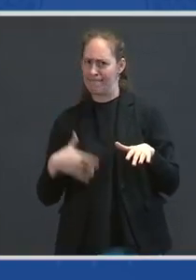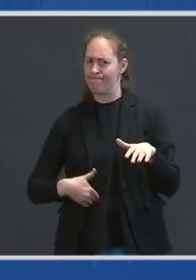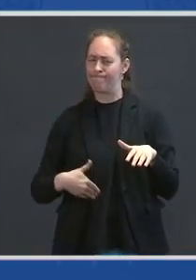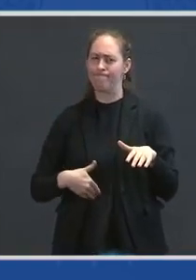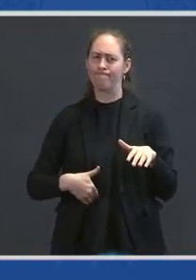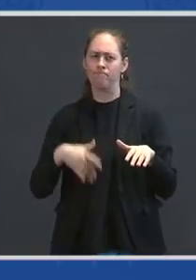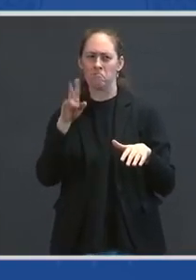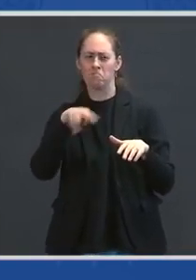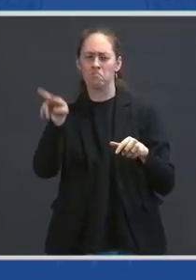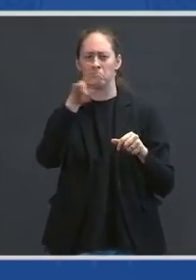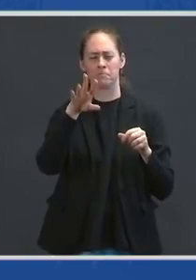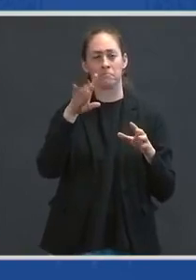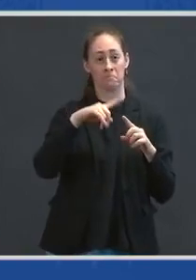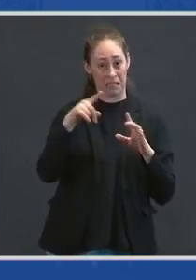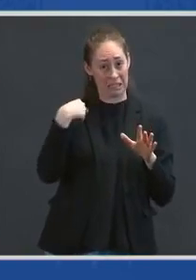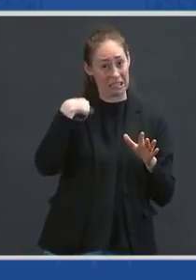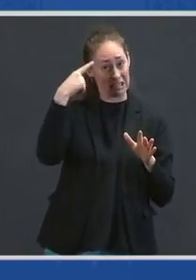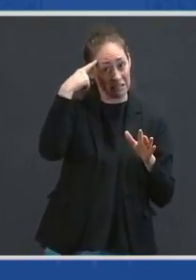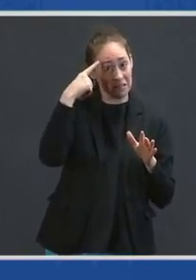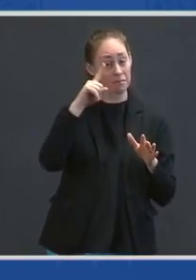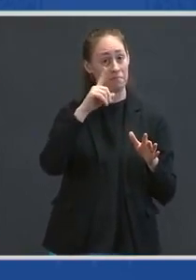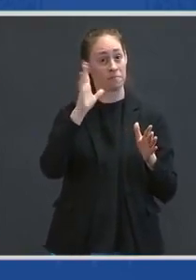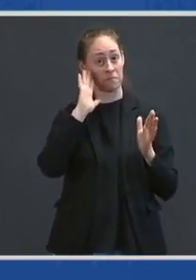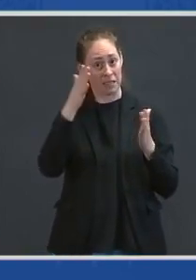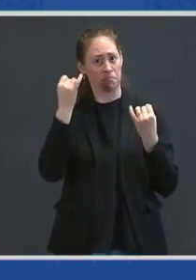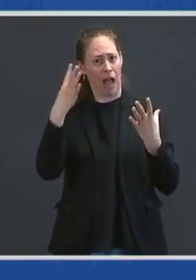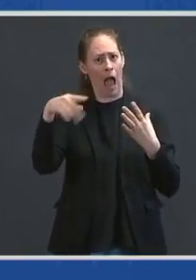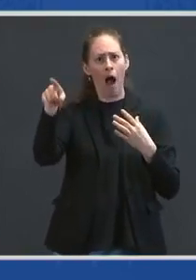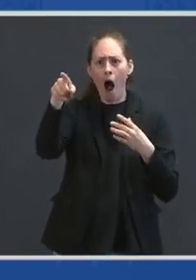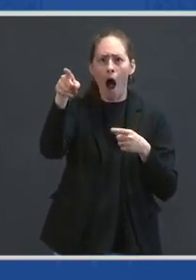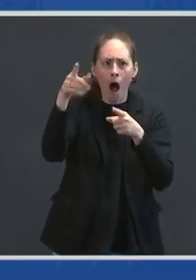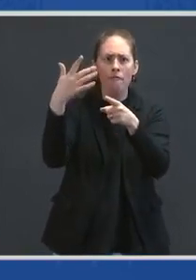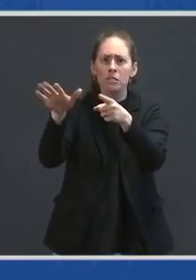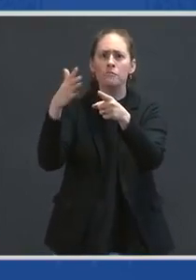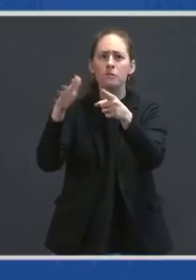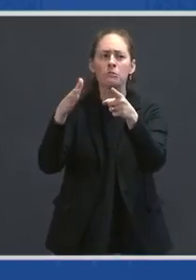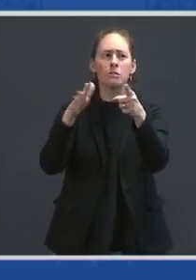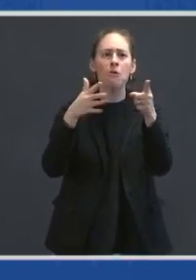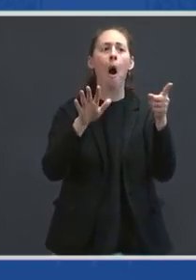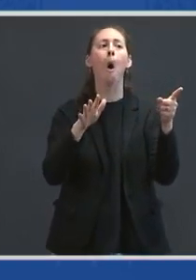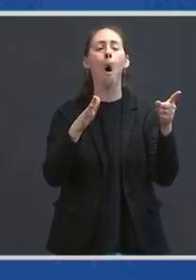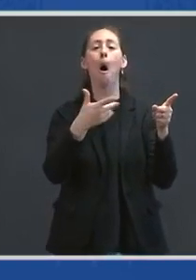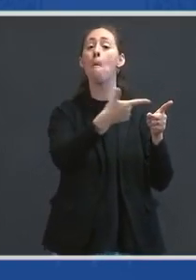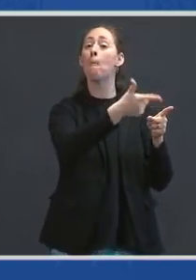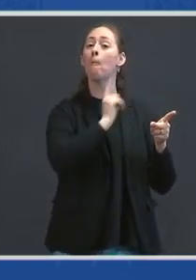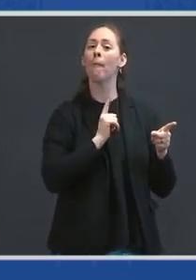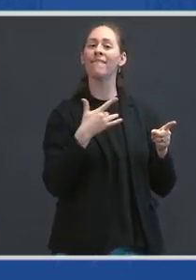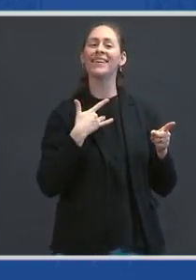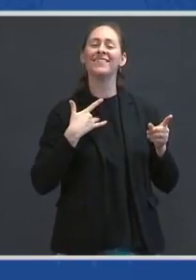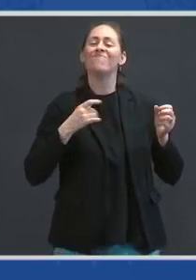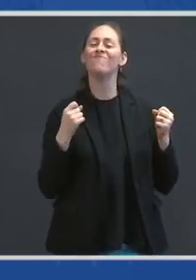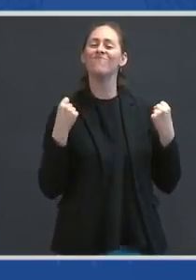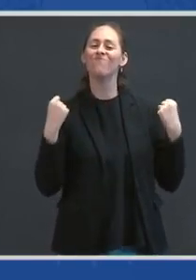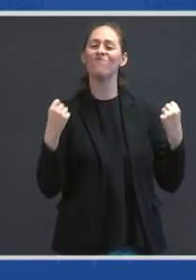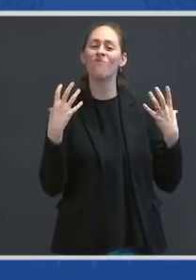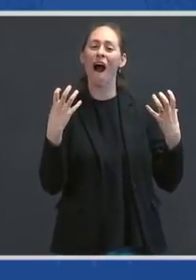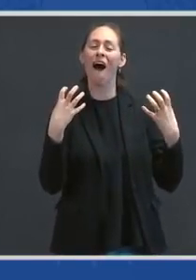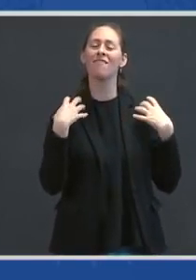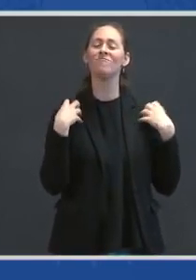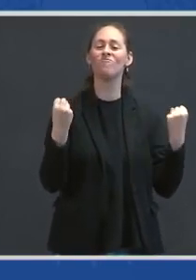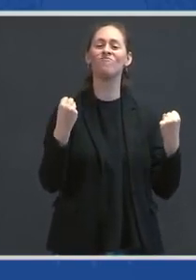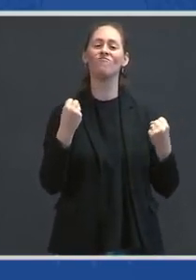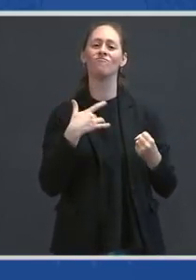people see other people getting the shots. It's going to build confidence. But at the same time, there are people who live in hard-to-reach